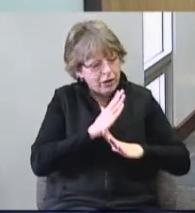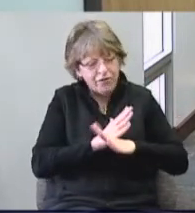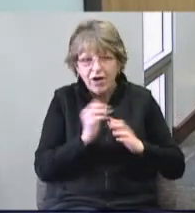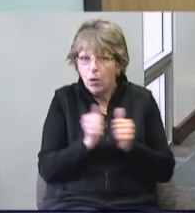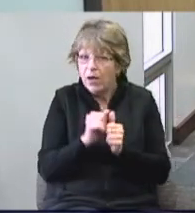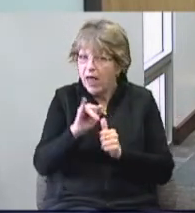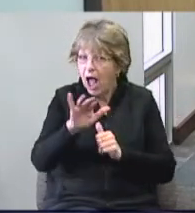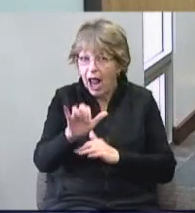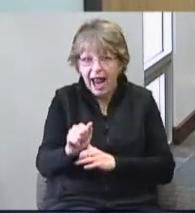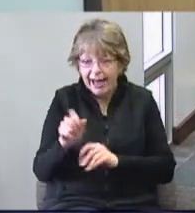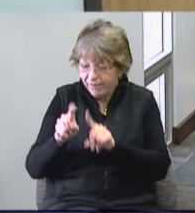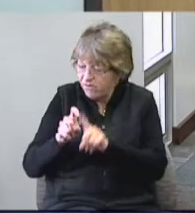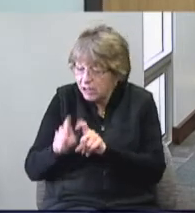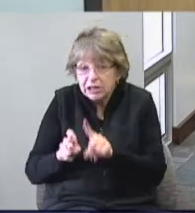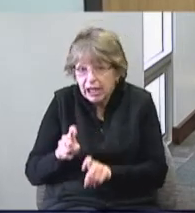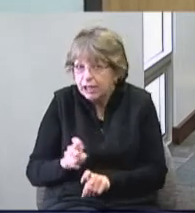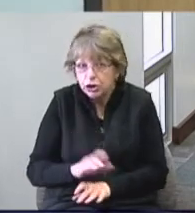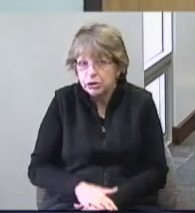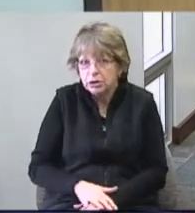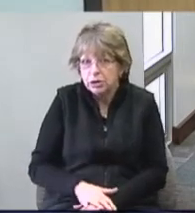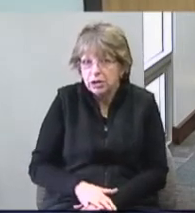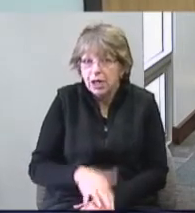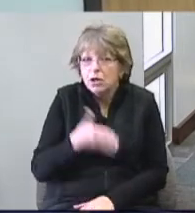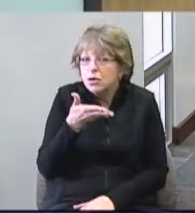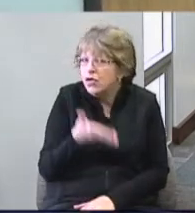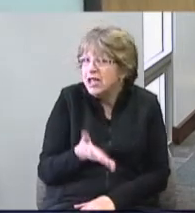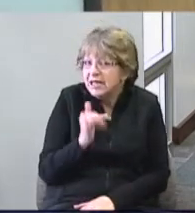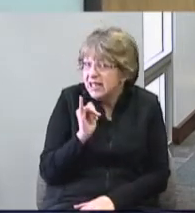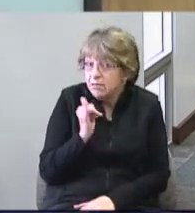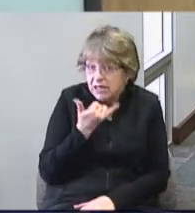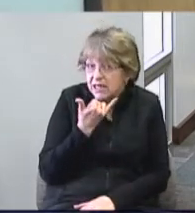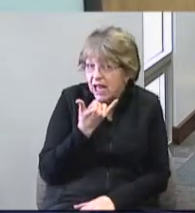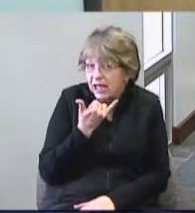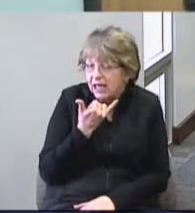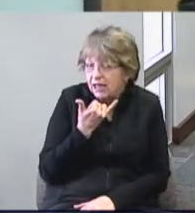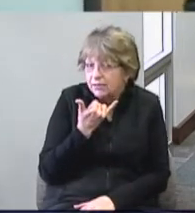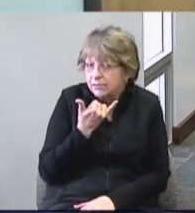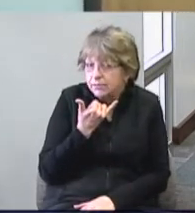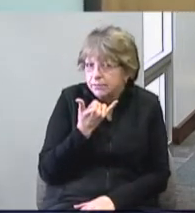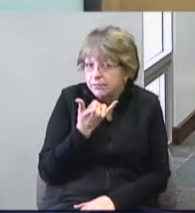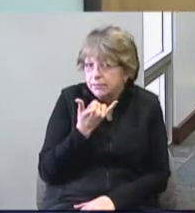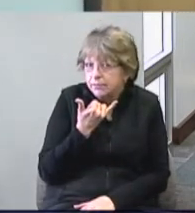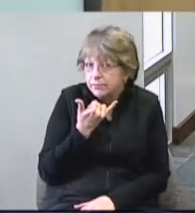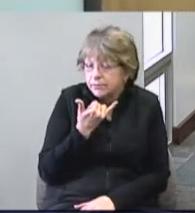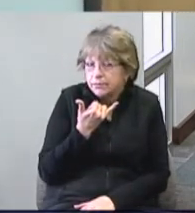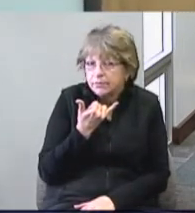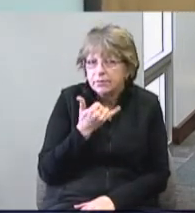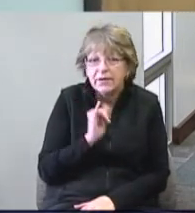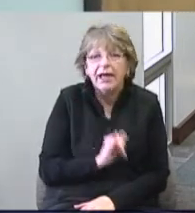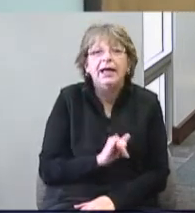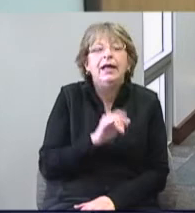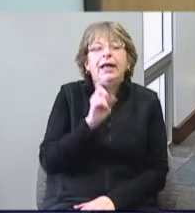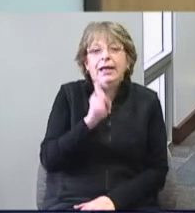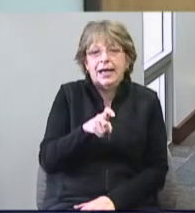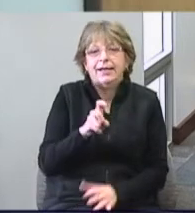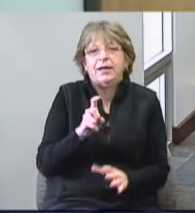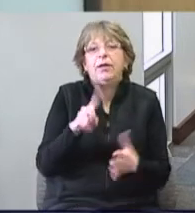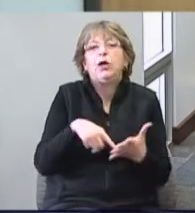internal affairs investigation. So this is a mistake that should be